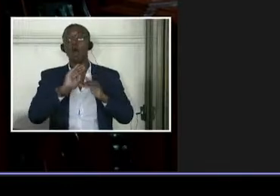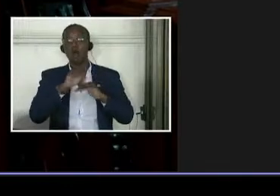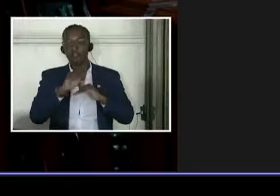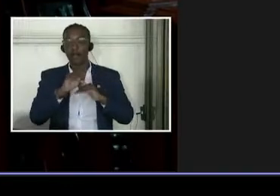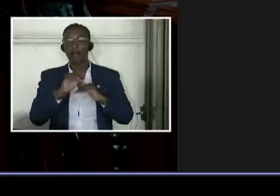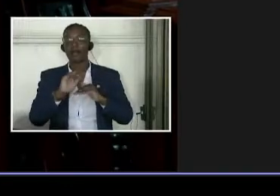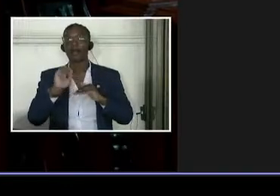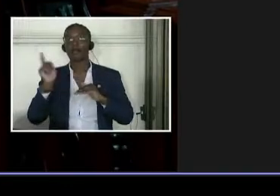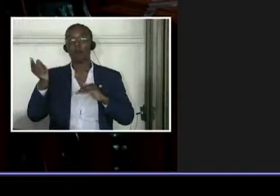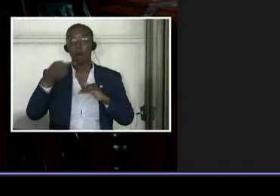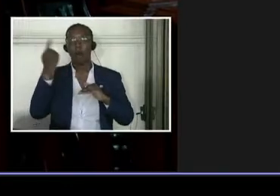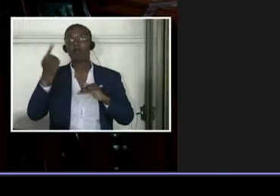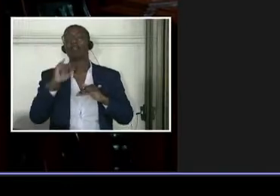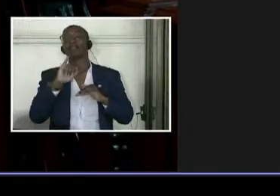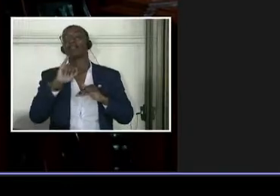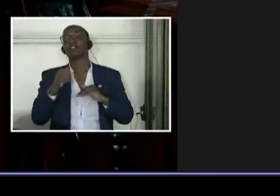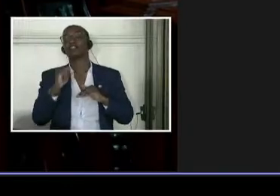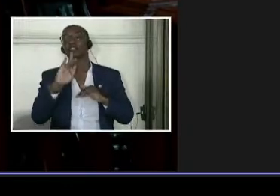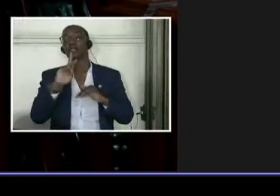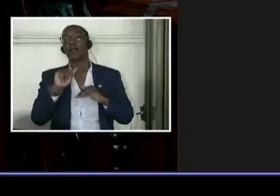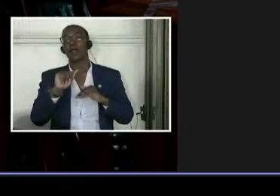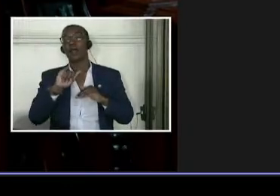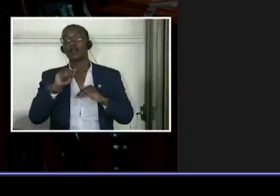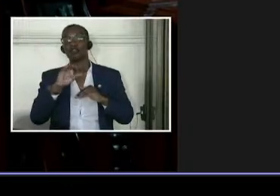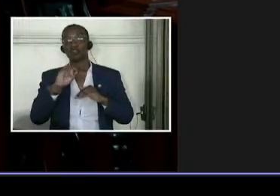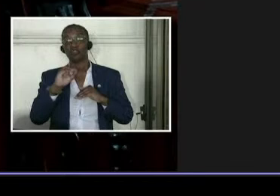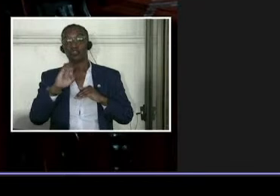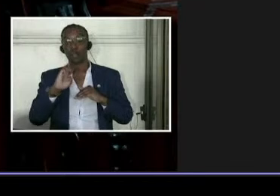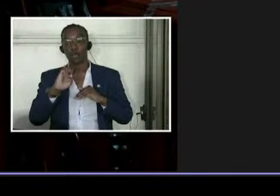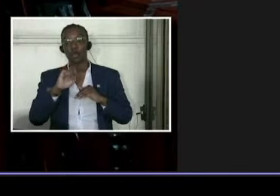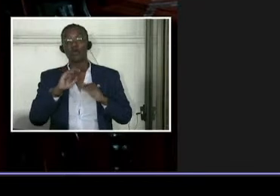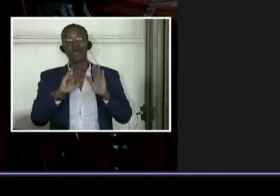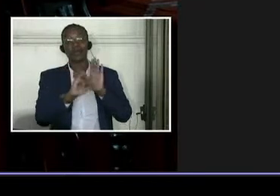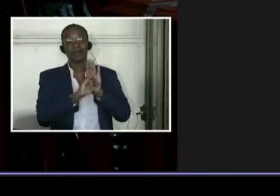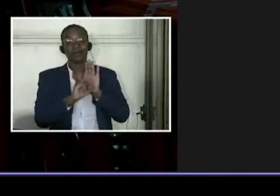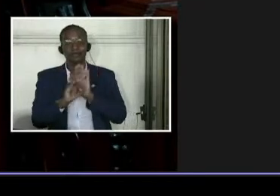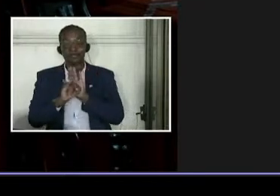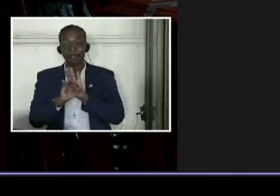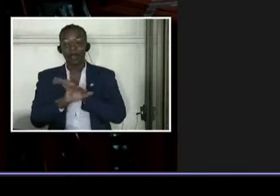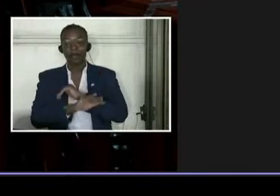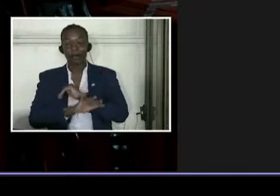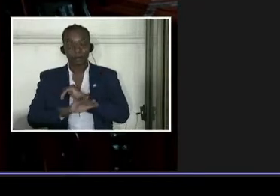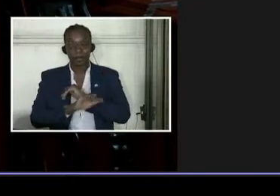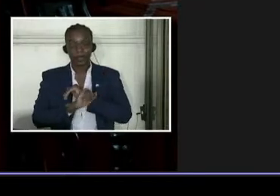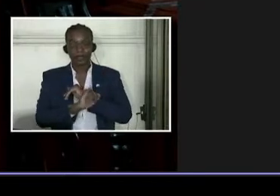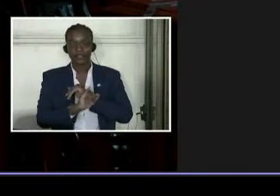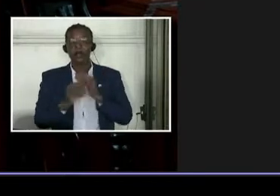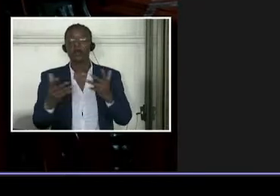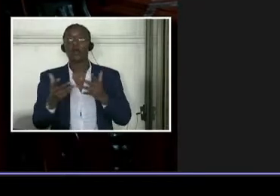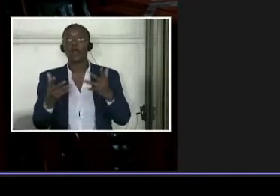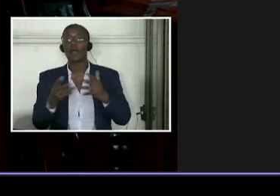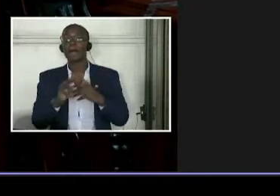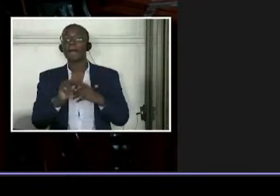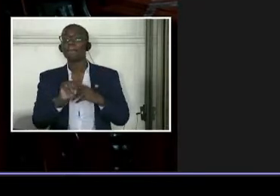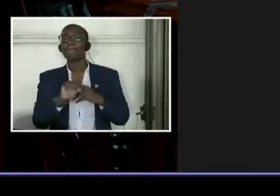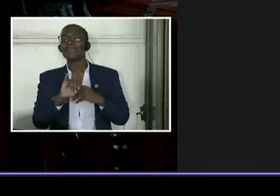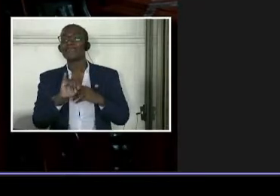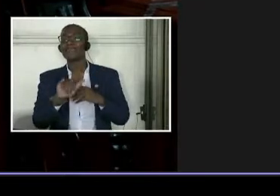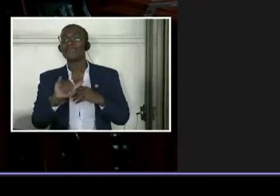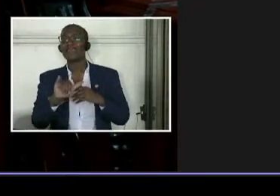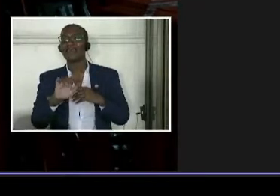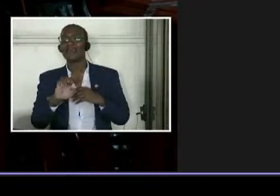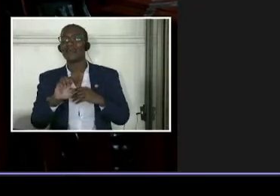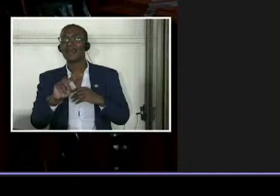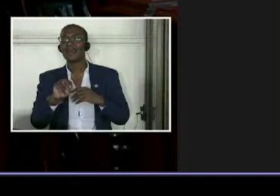Community Residential Unit project. We have identified land in Signal Hill and Lincoln in Miede for